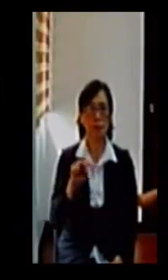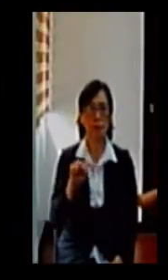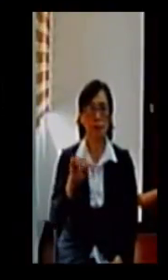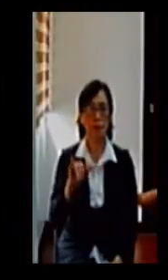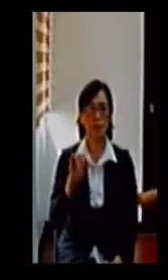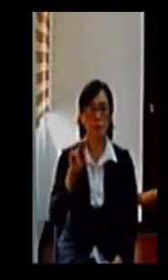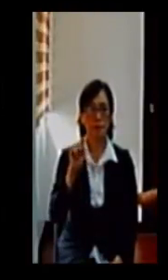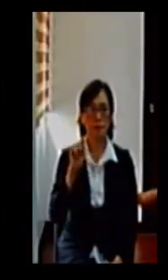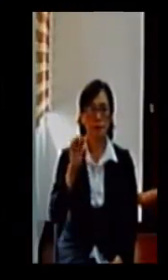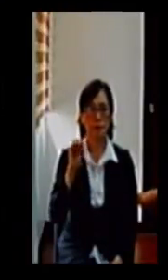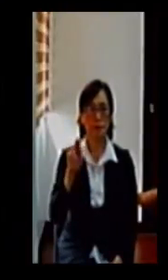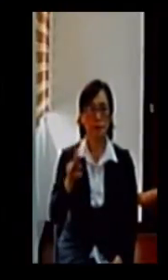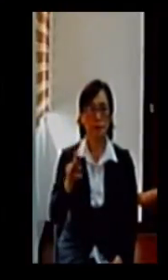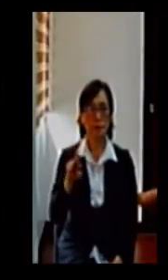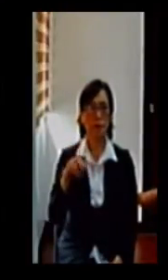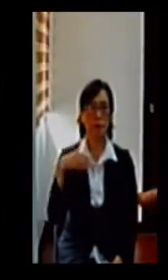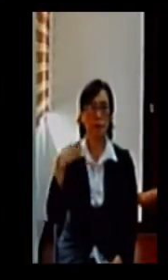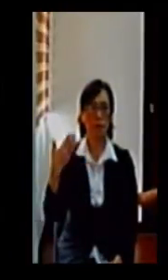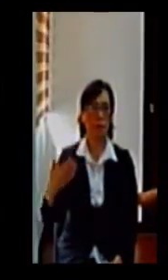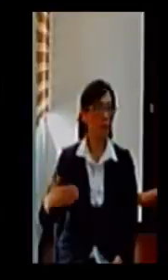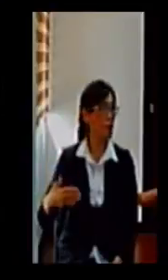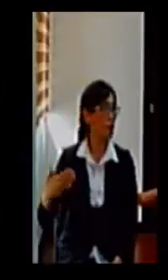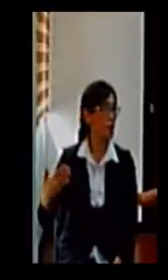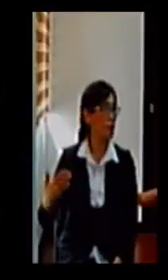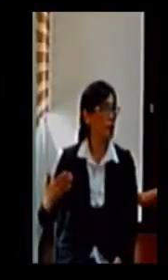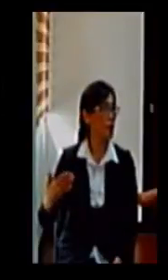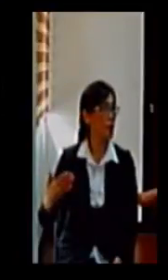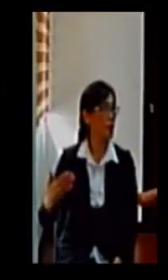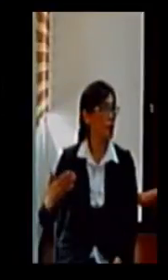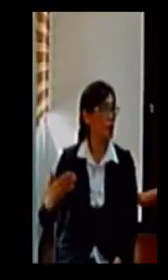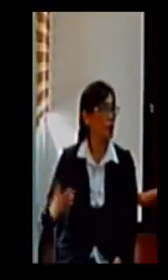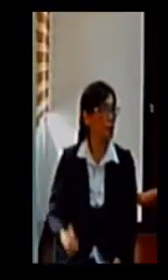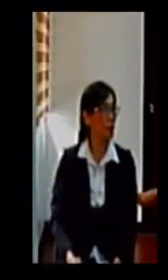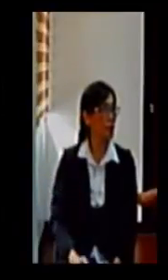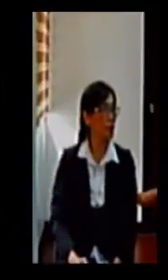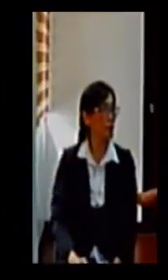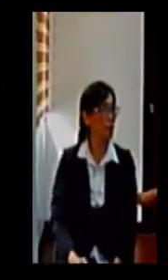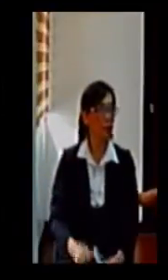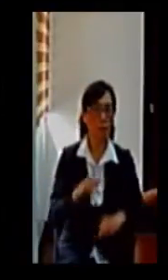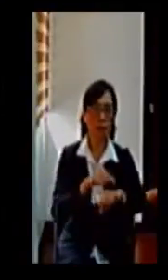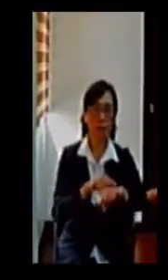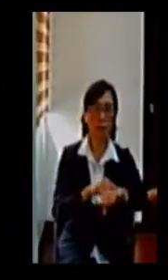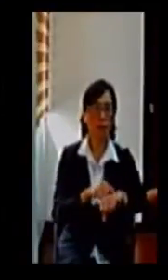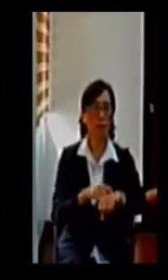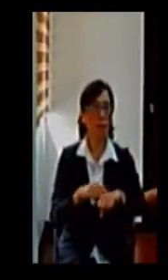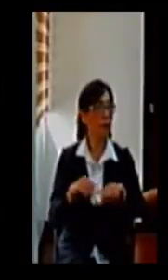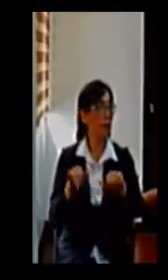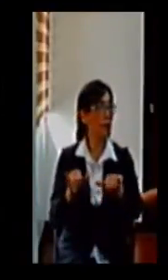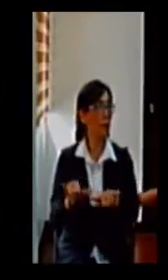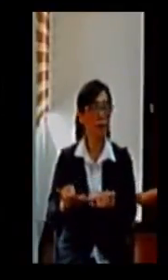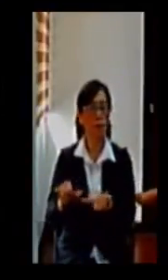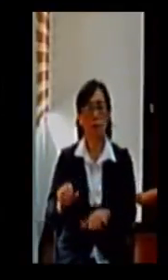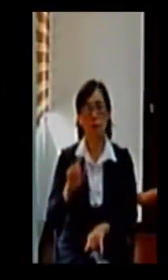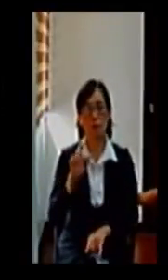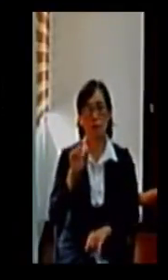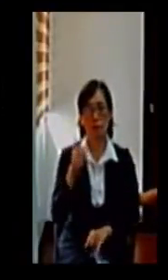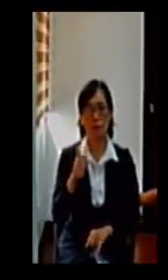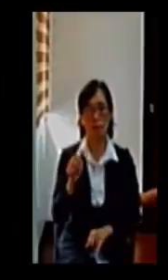over quite a sizable time scale, 10, 20 years.